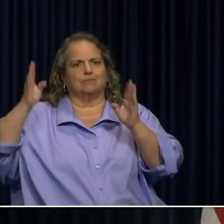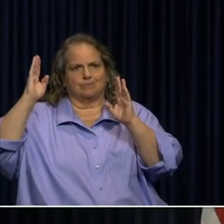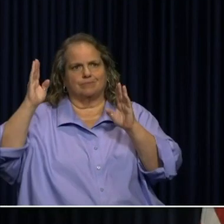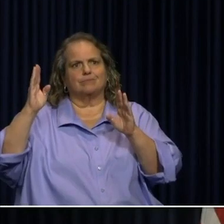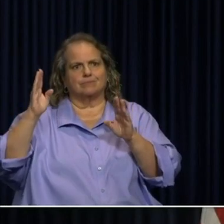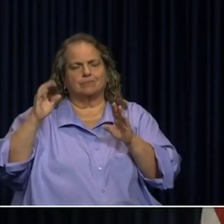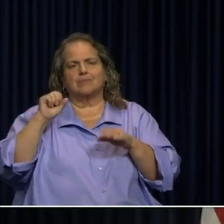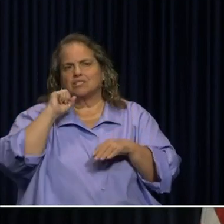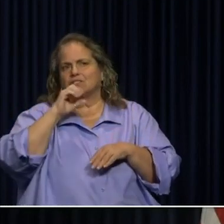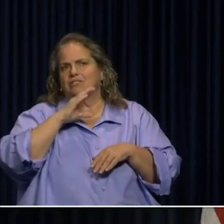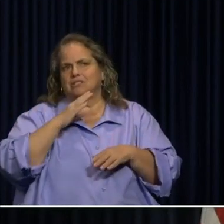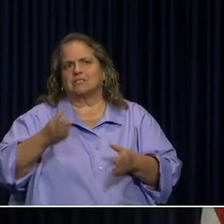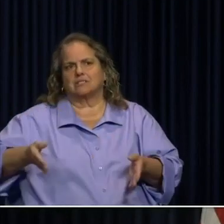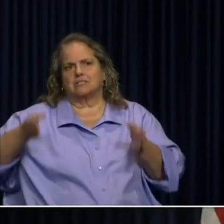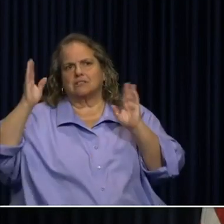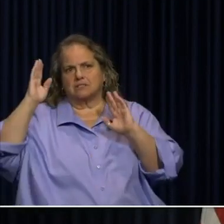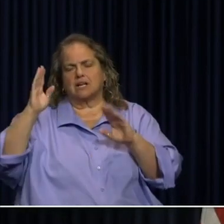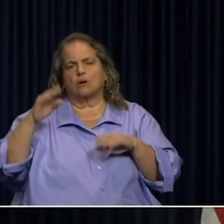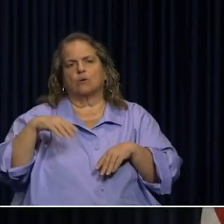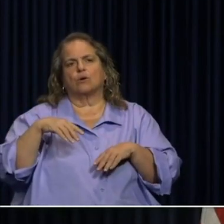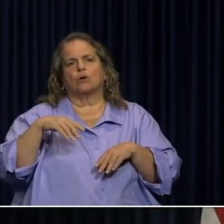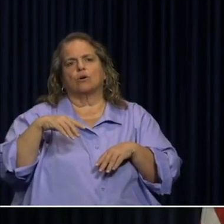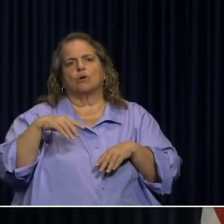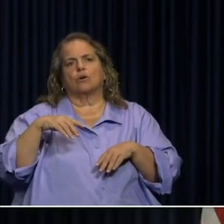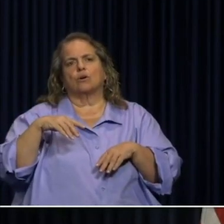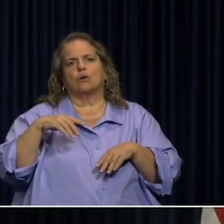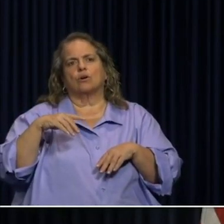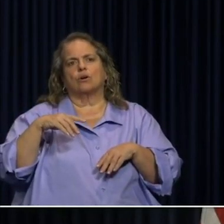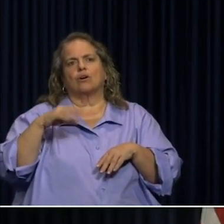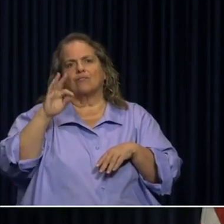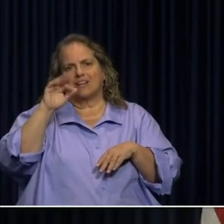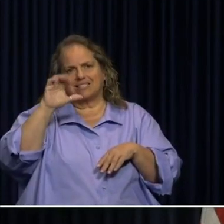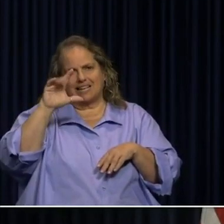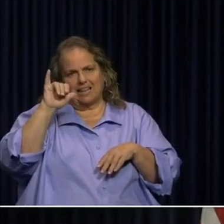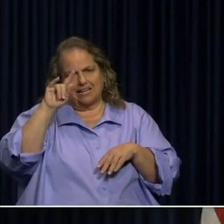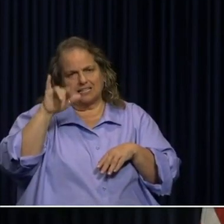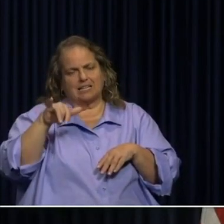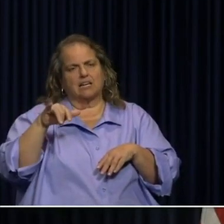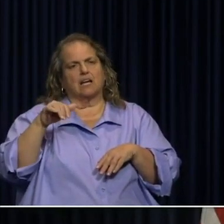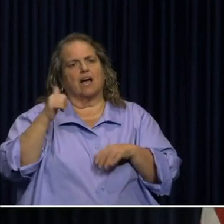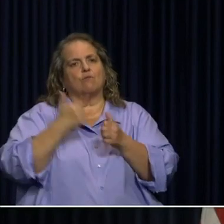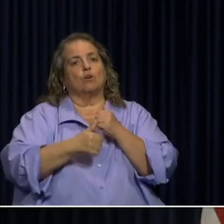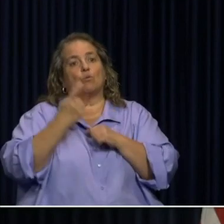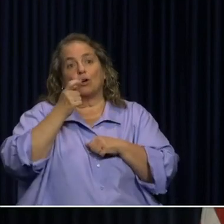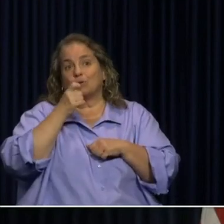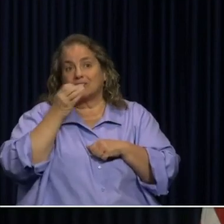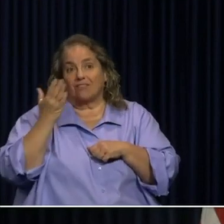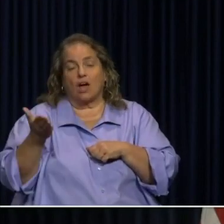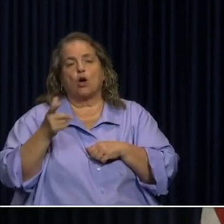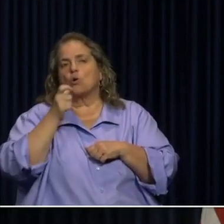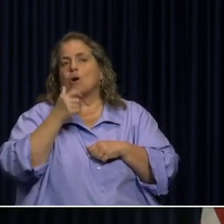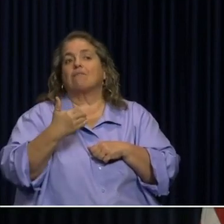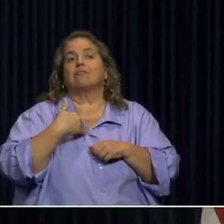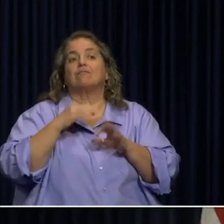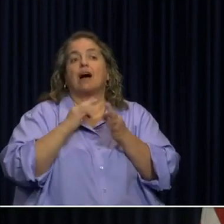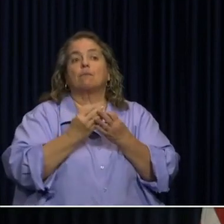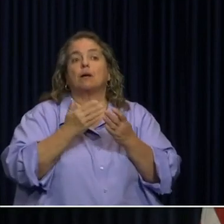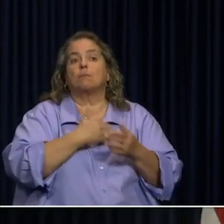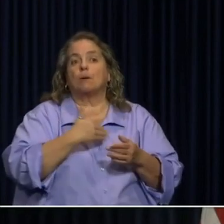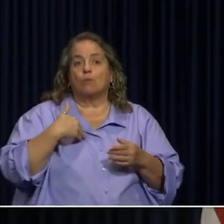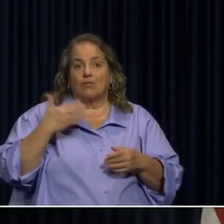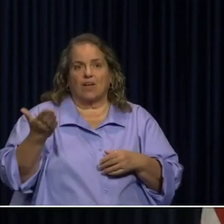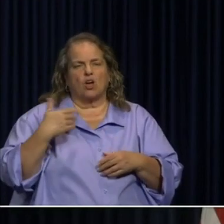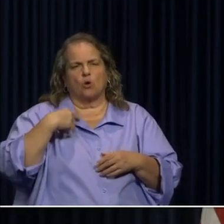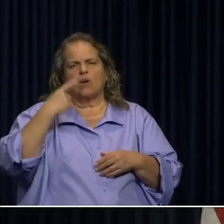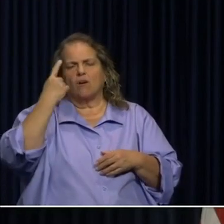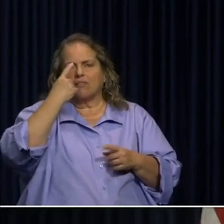And so to everyone that is there or who have a family member there, we are thinking about you. We know it's a